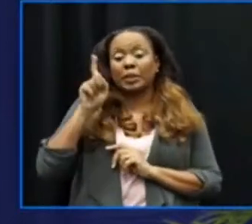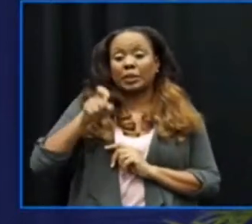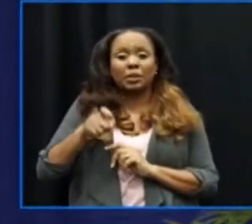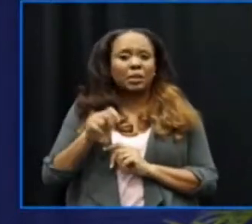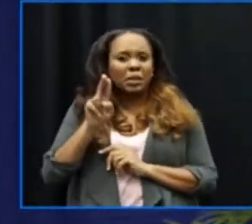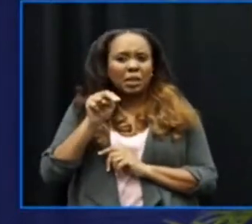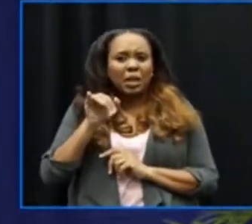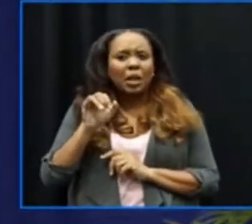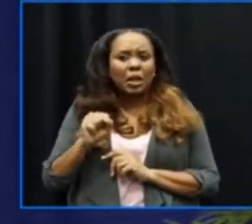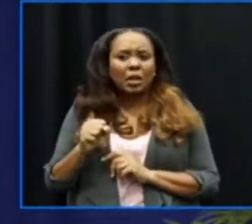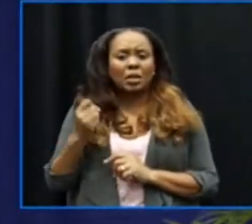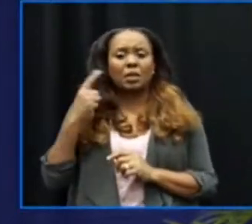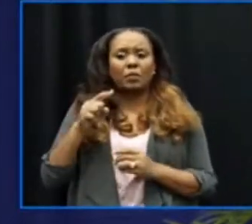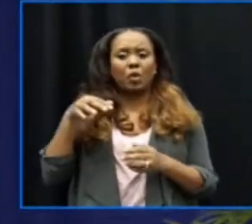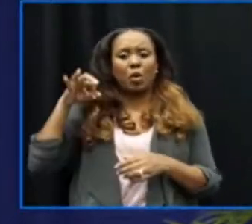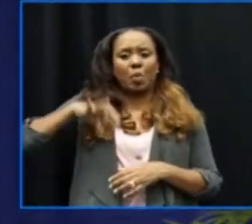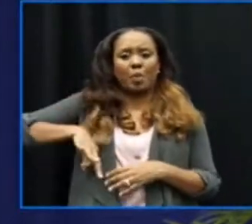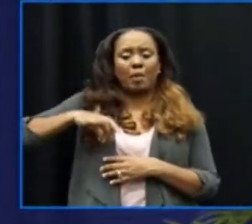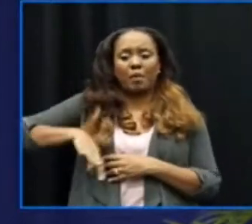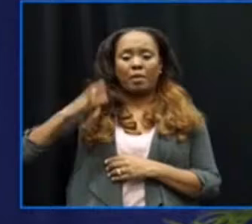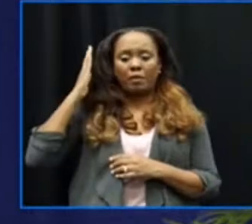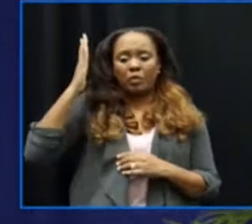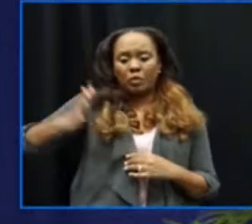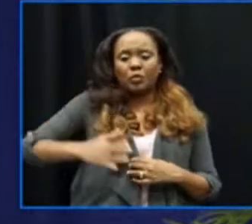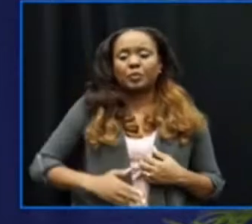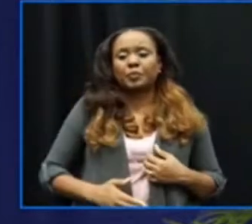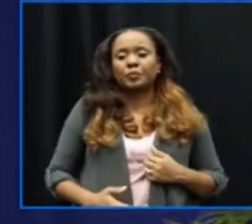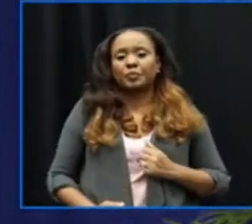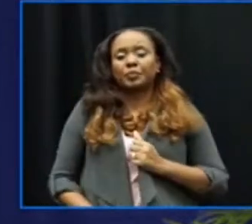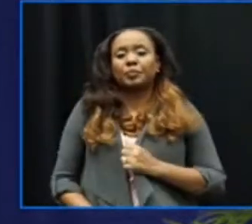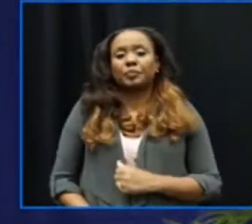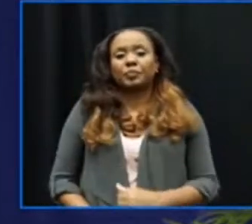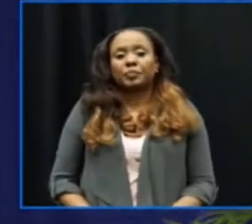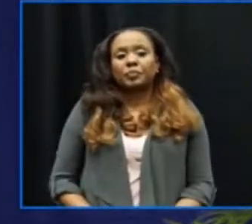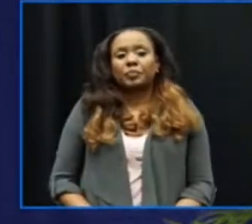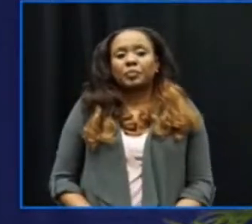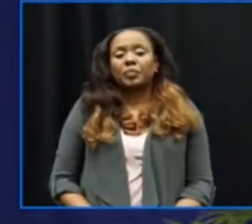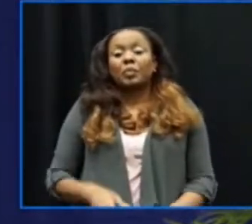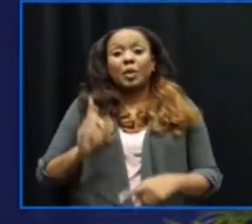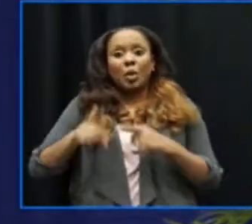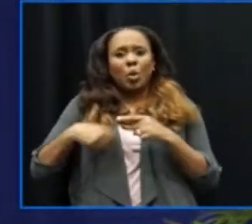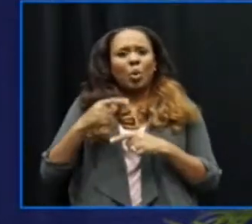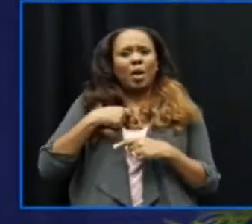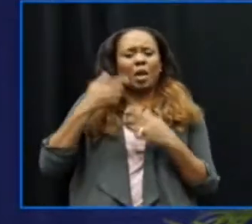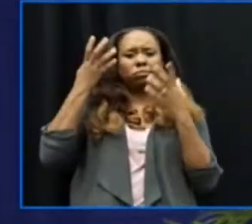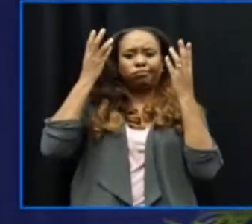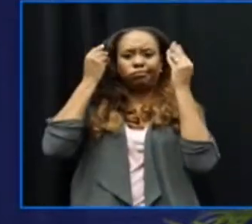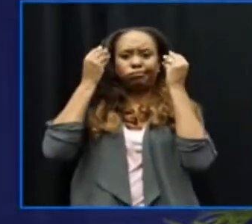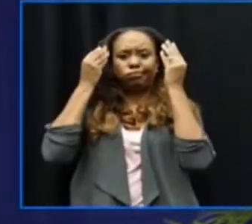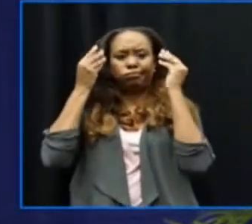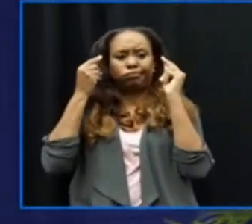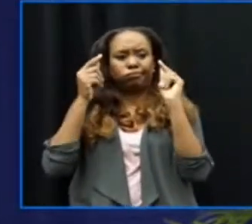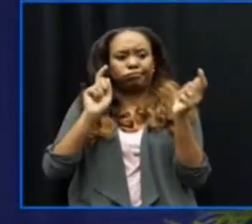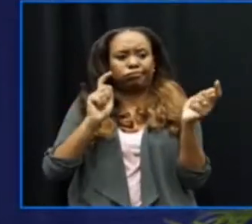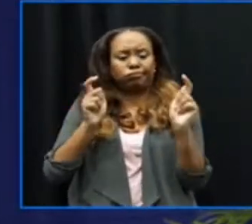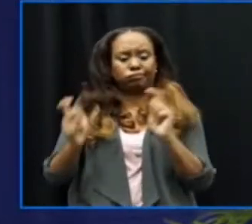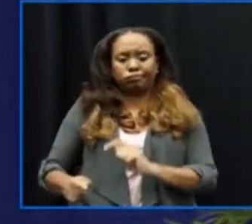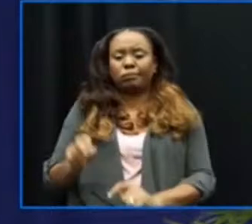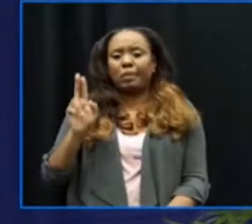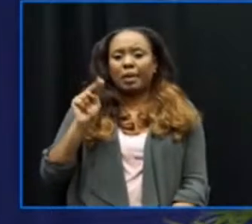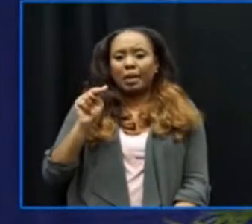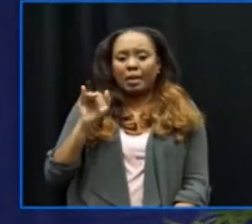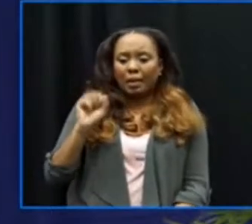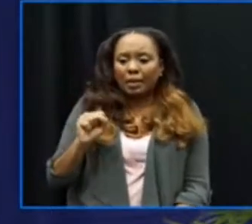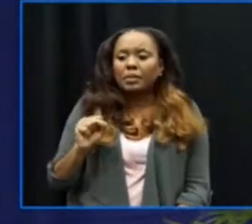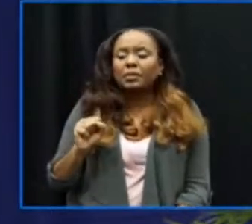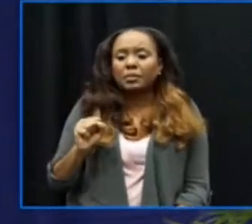Scheme. Really, at the end of it all, and when we think about reforming the NIS, it is about how